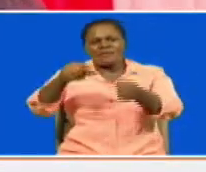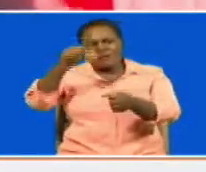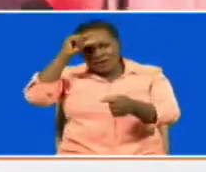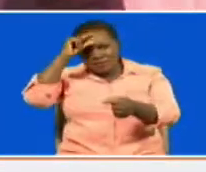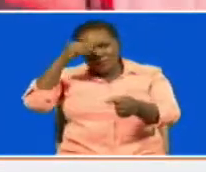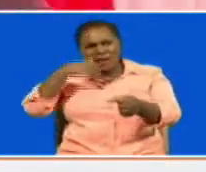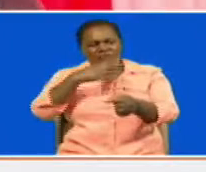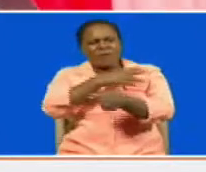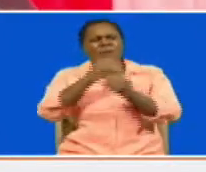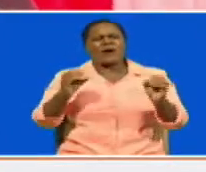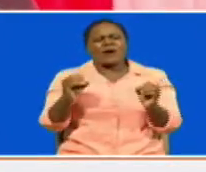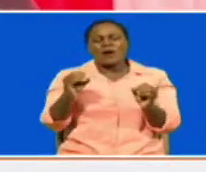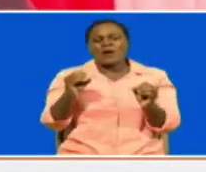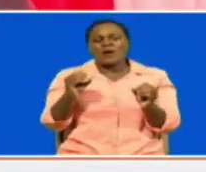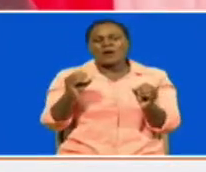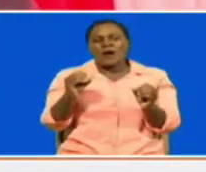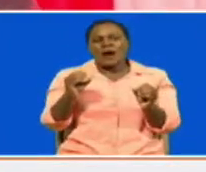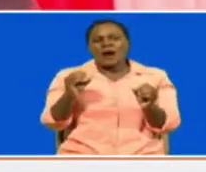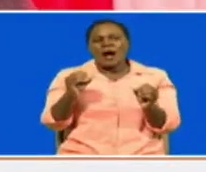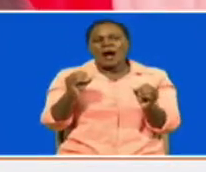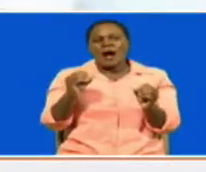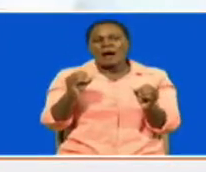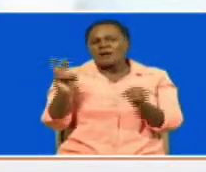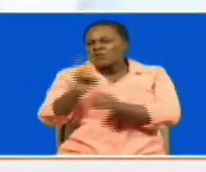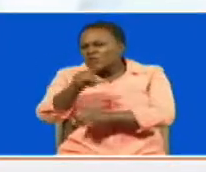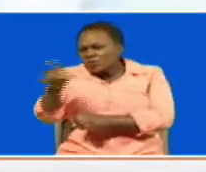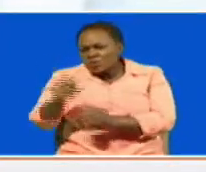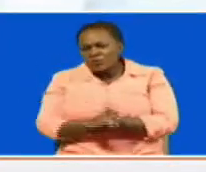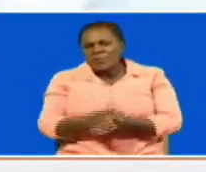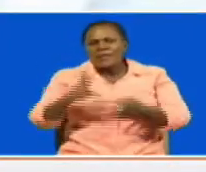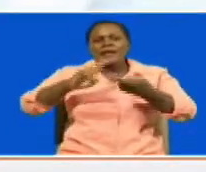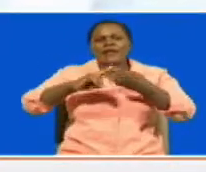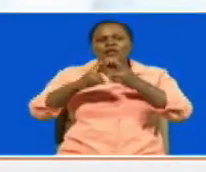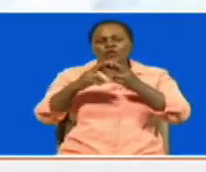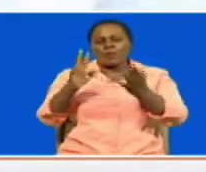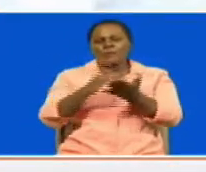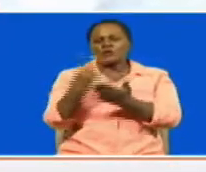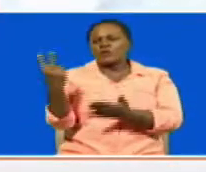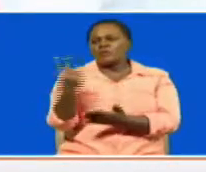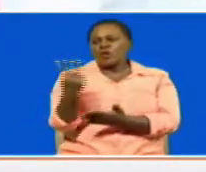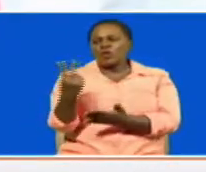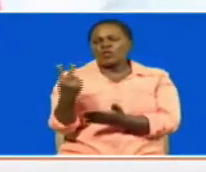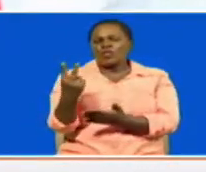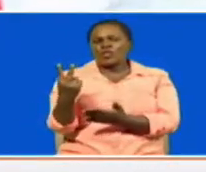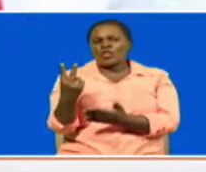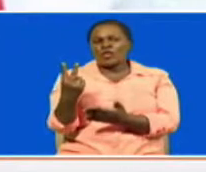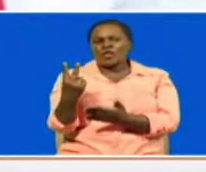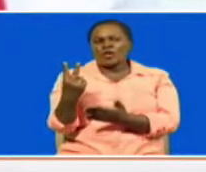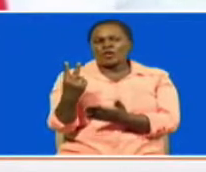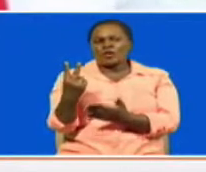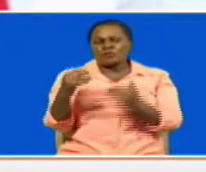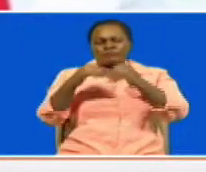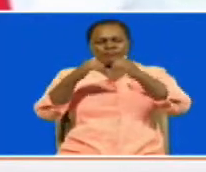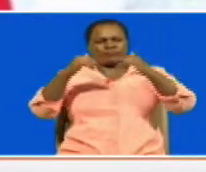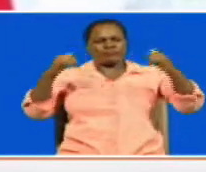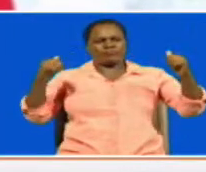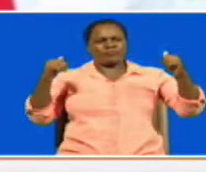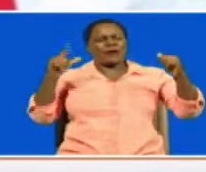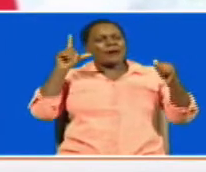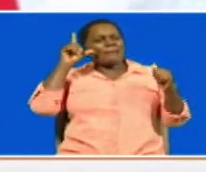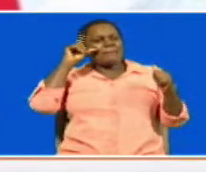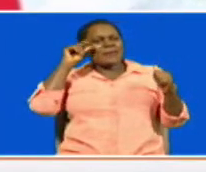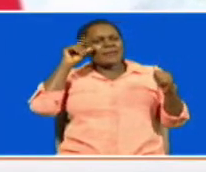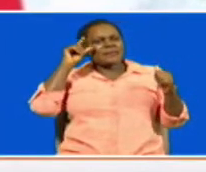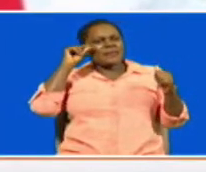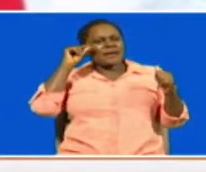na sina uwezo ndio niko na time ya kukutafuta. The relationship between the two strained so much that the images of the two